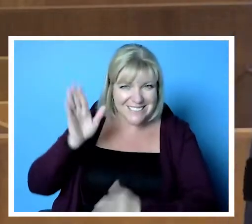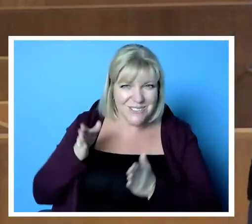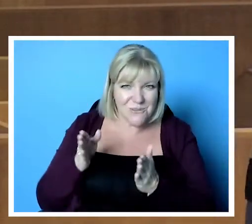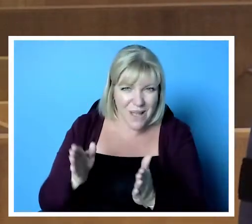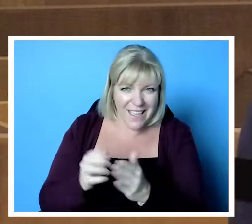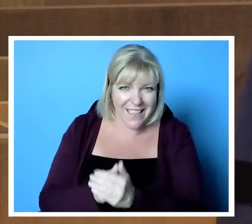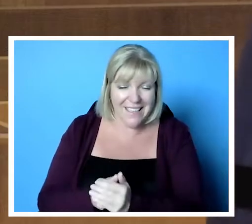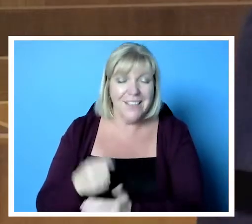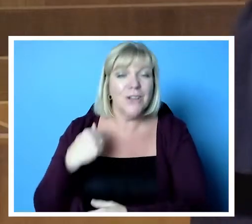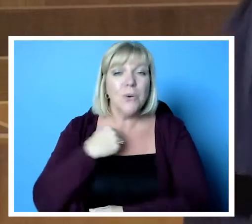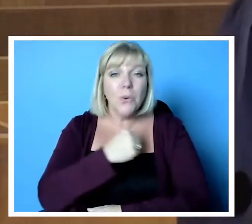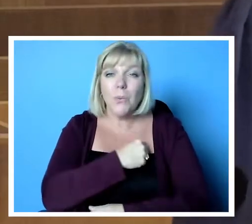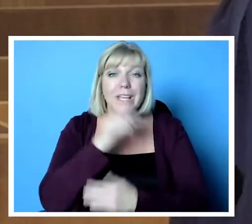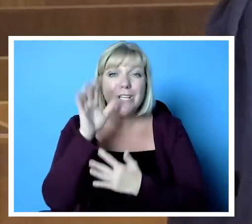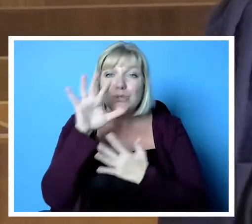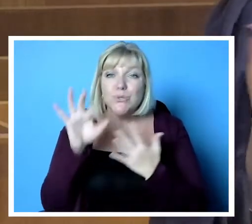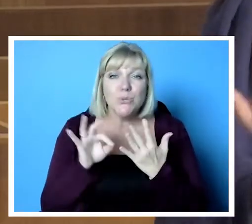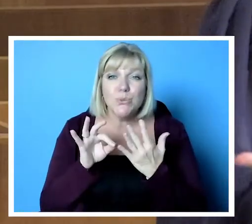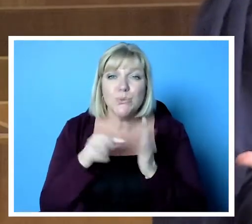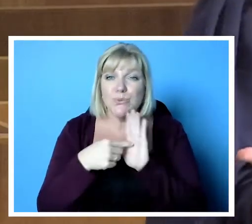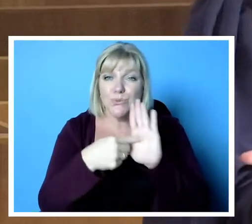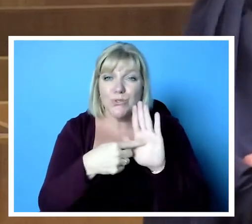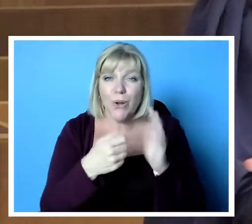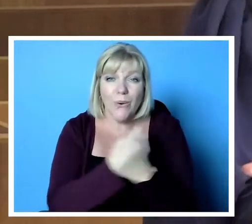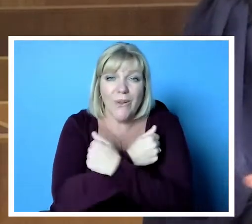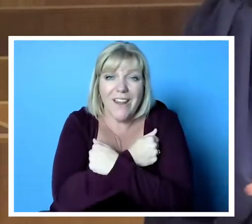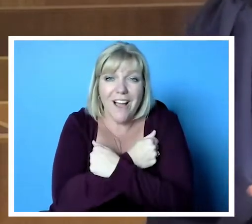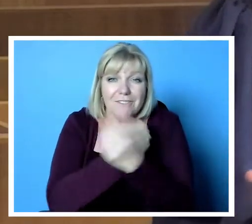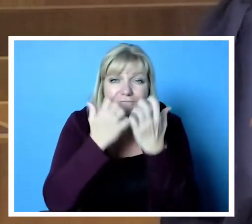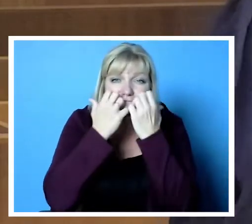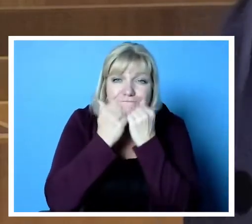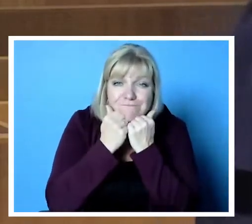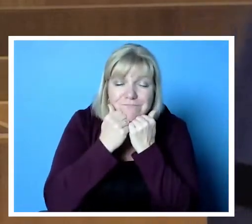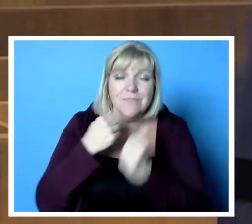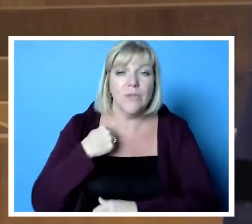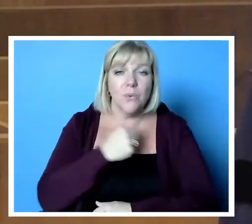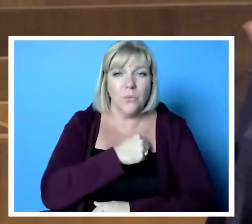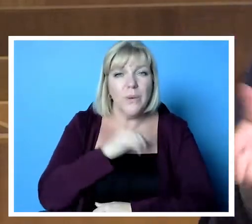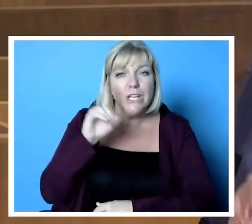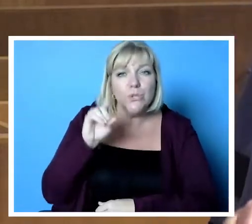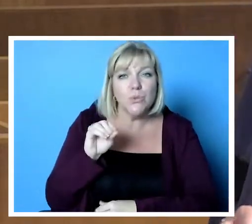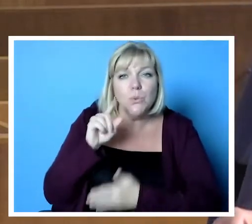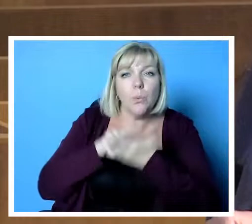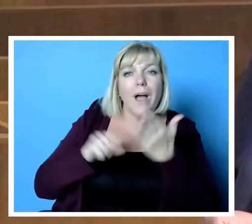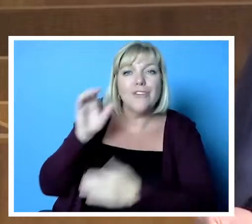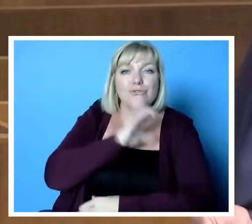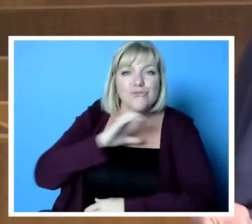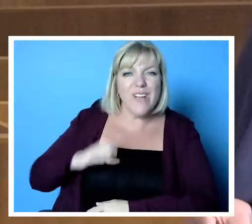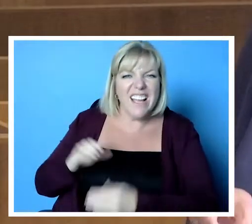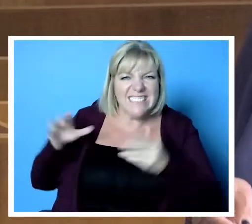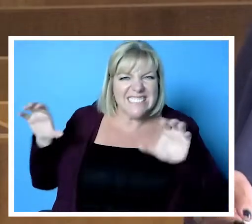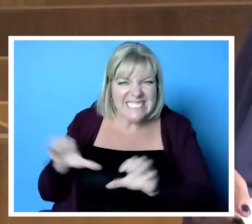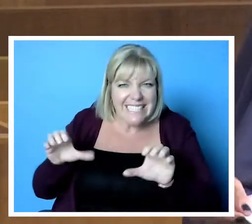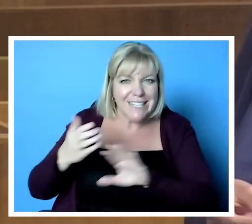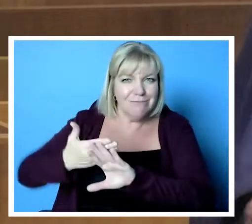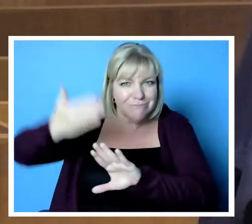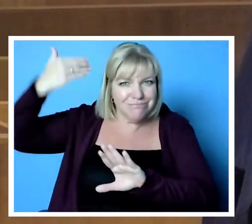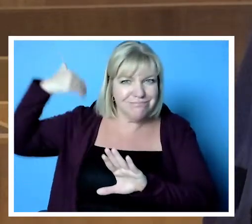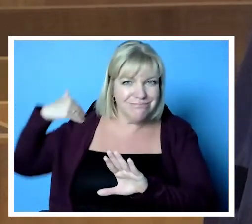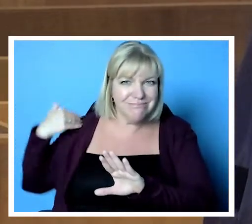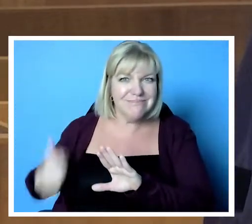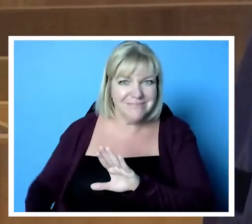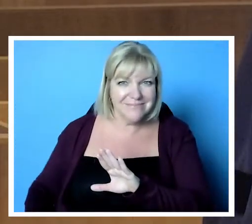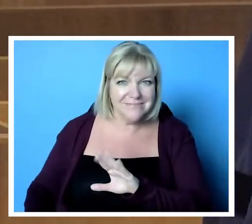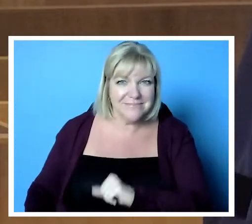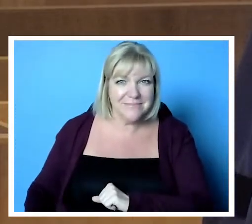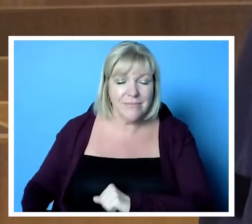show compassion and love, we are simply choosing to do what Christ has already done. When we